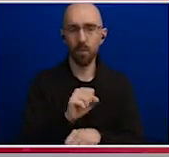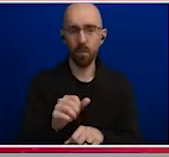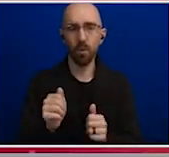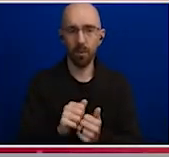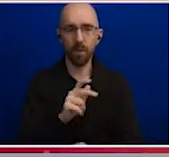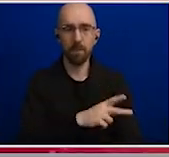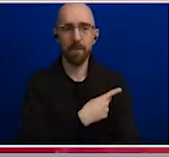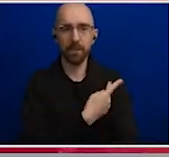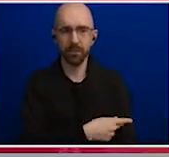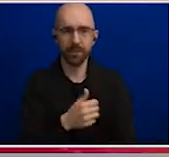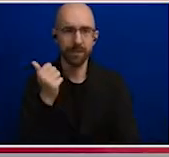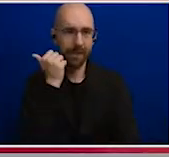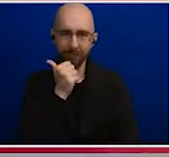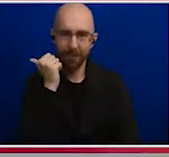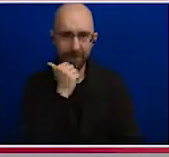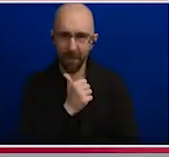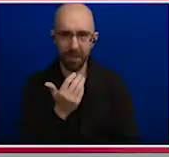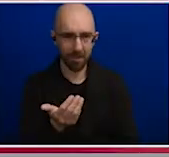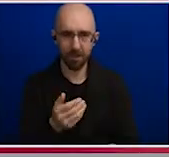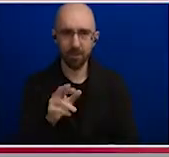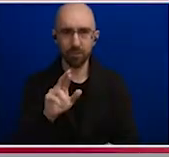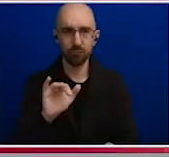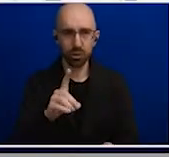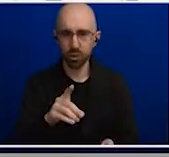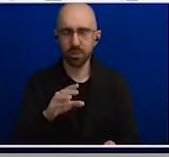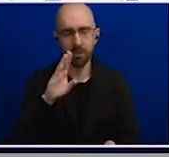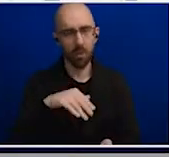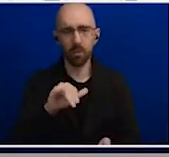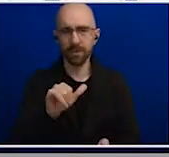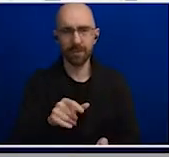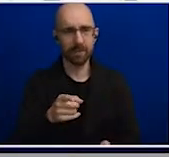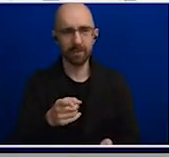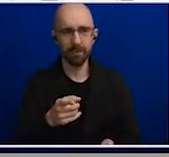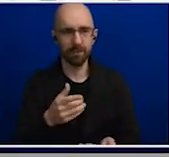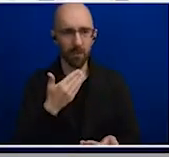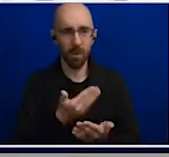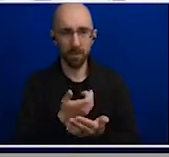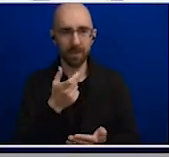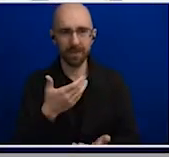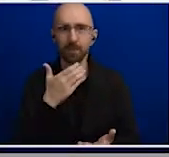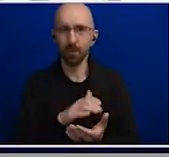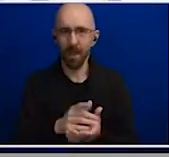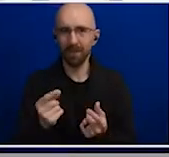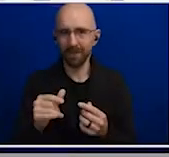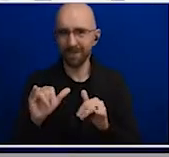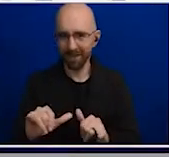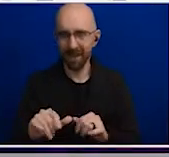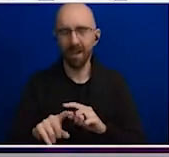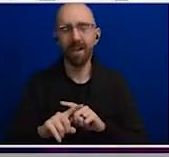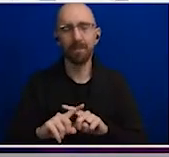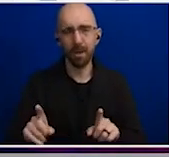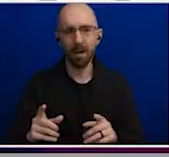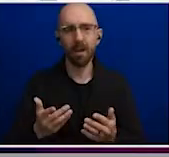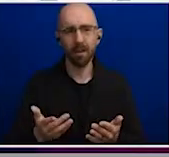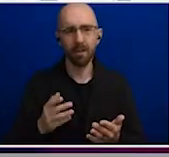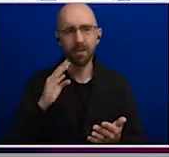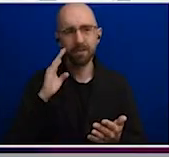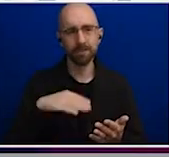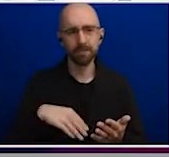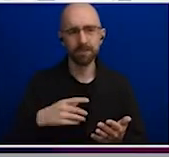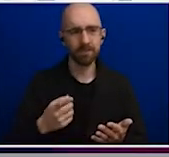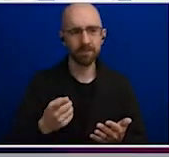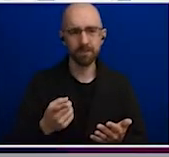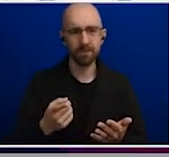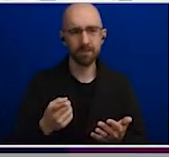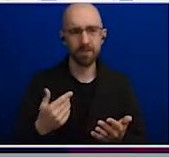and day out, and Richard knows this well because that's what his wife does. But we have